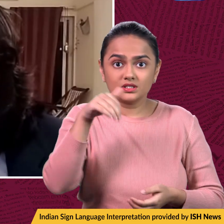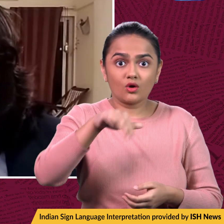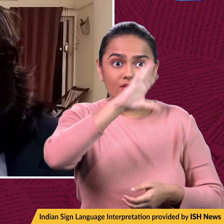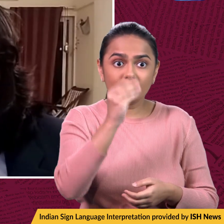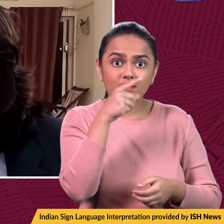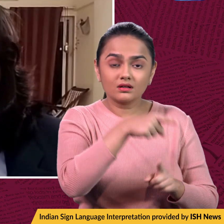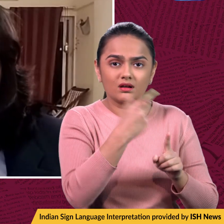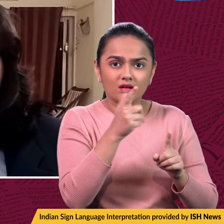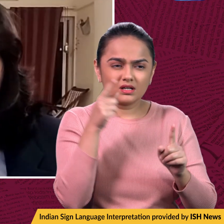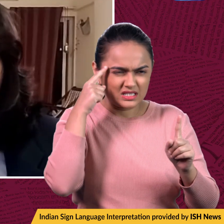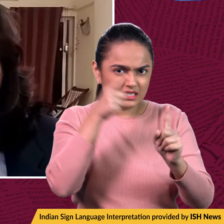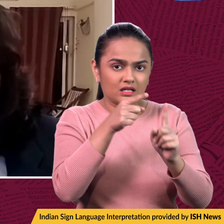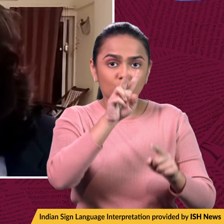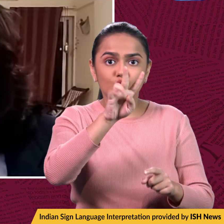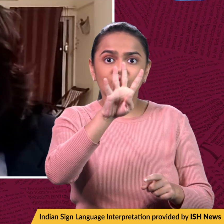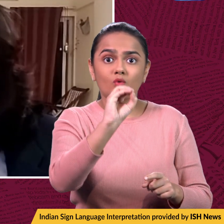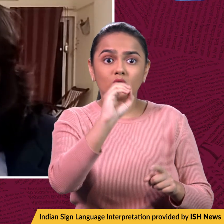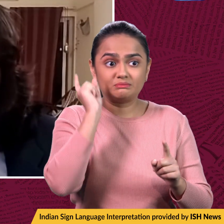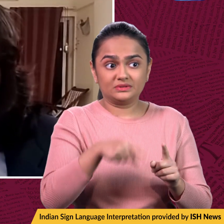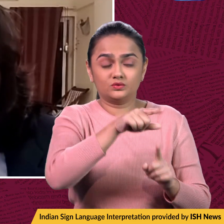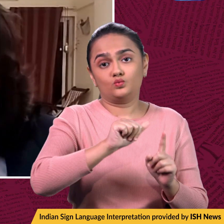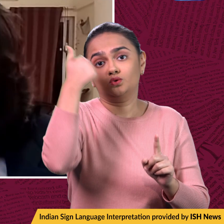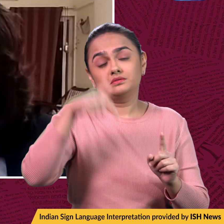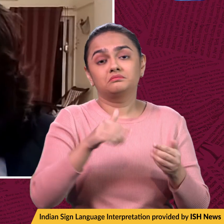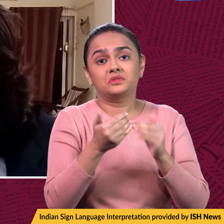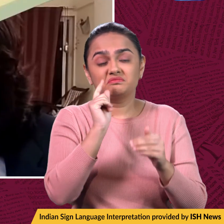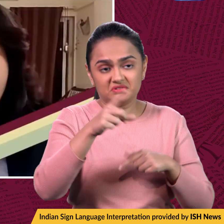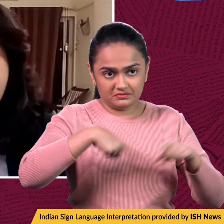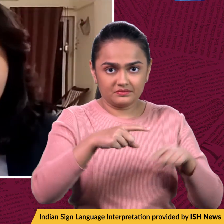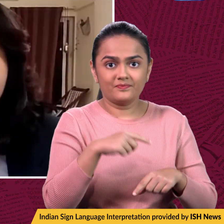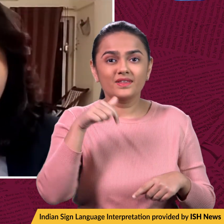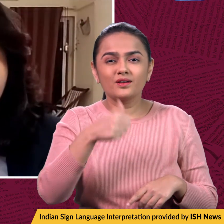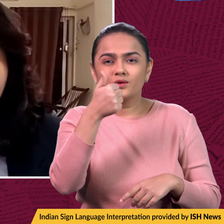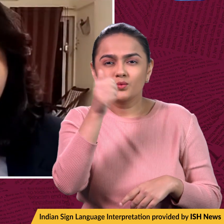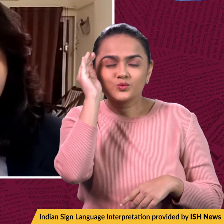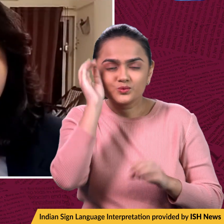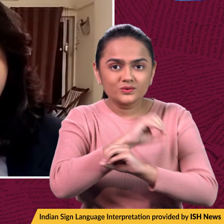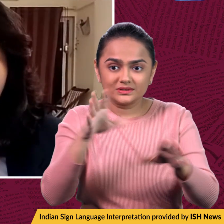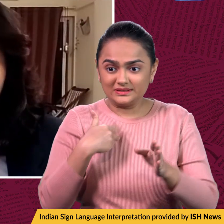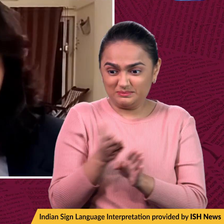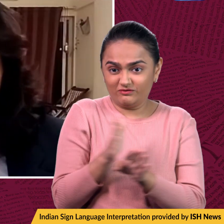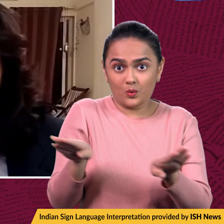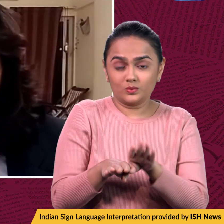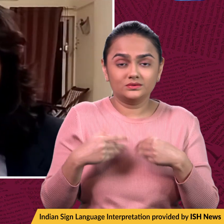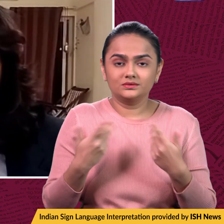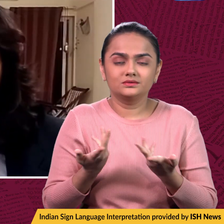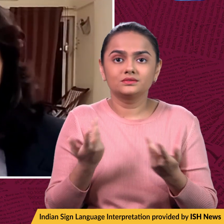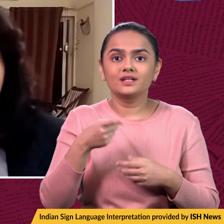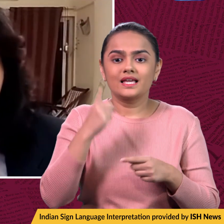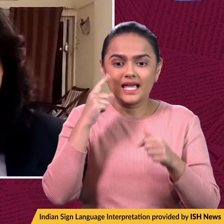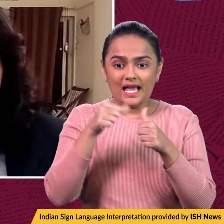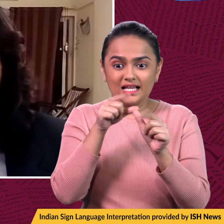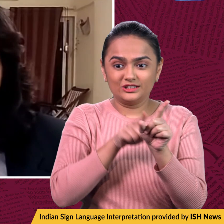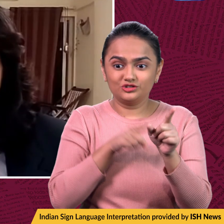South Africa chased down a target of 240 to win the match. And one piece of good news before we wrap up this bulletin: